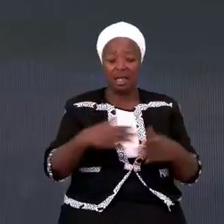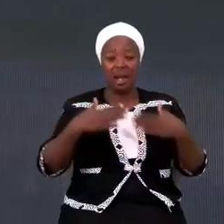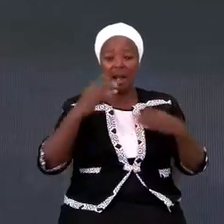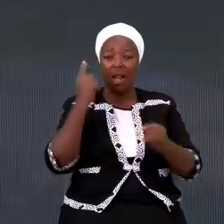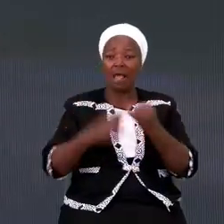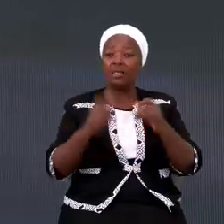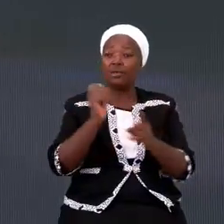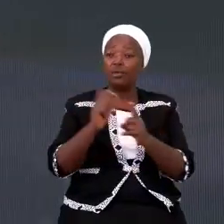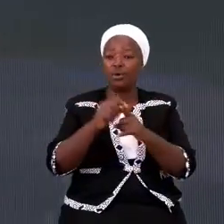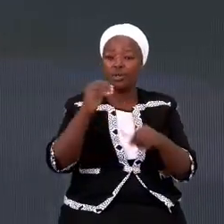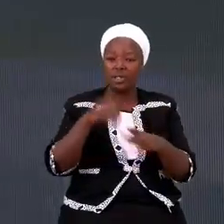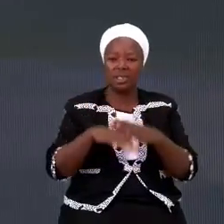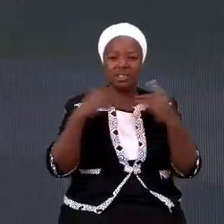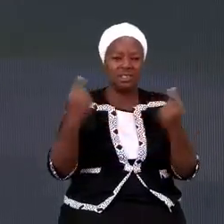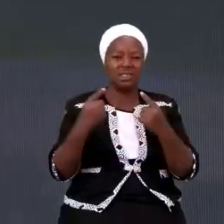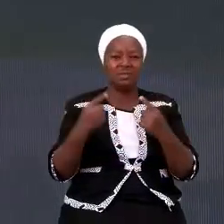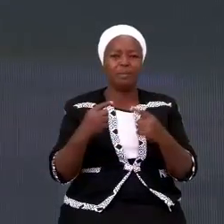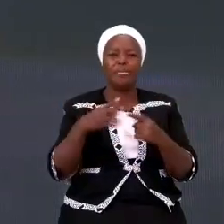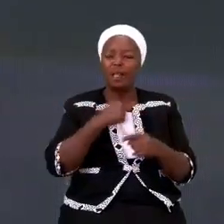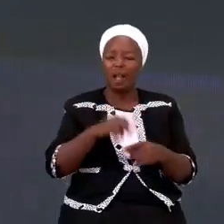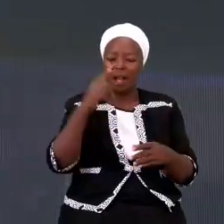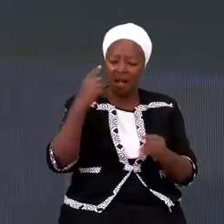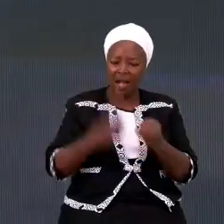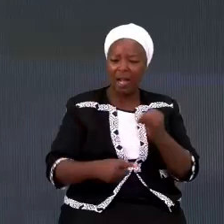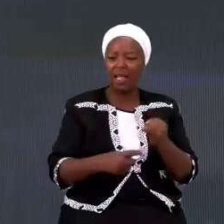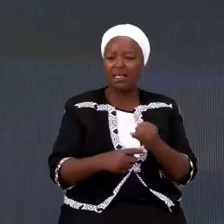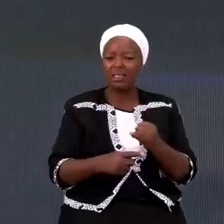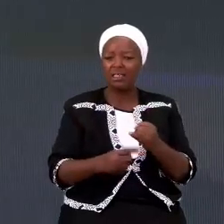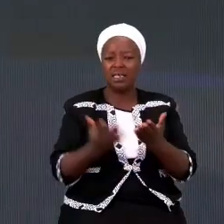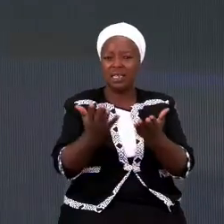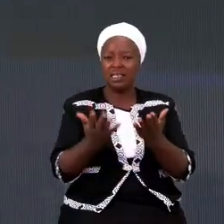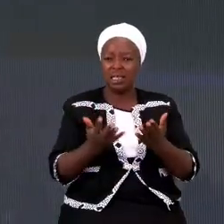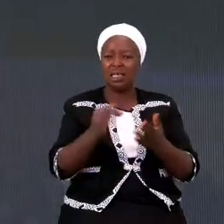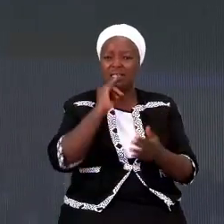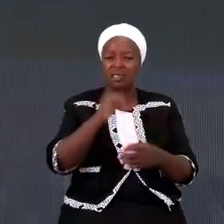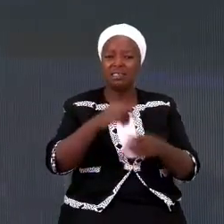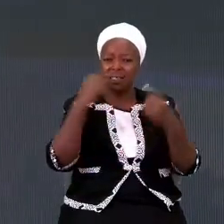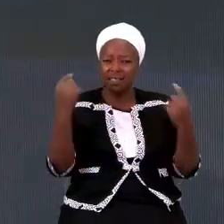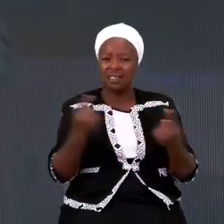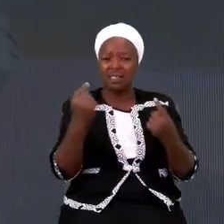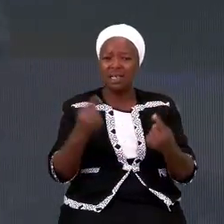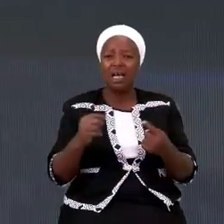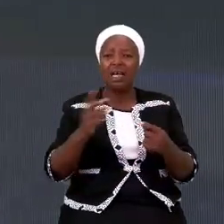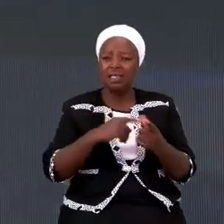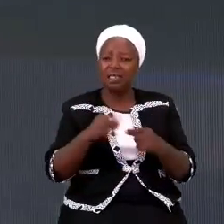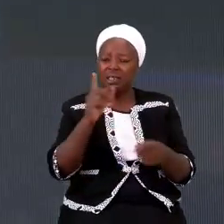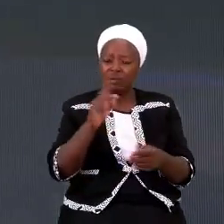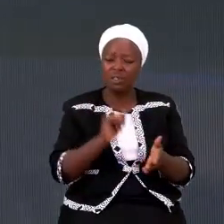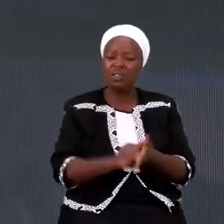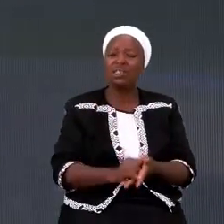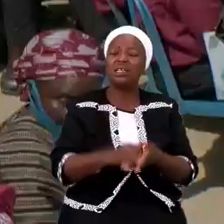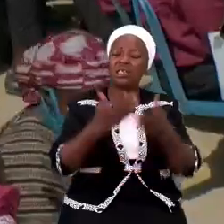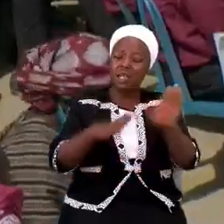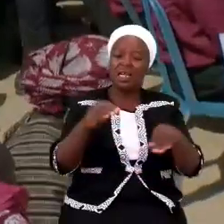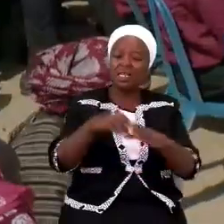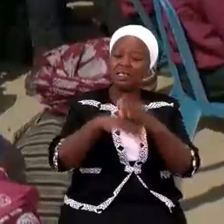the one that dies in sin will spend eternity on the other side, where